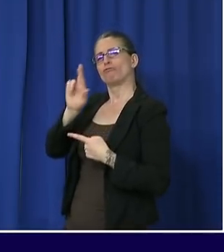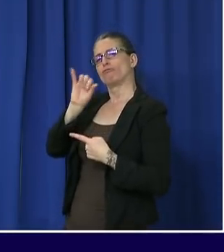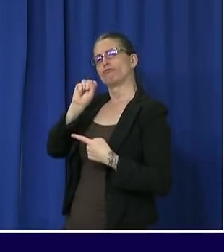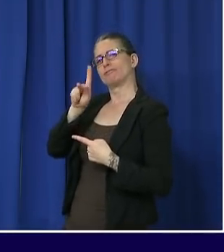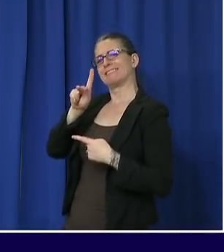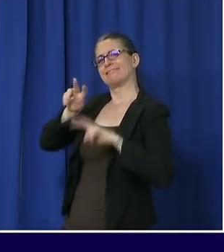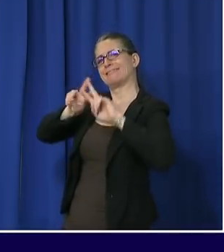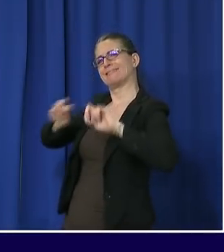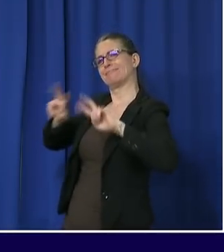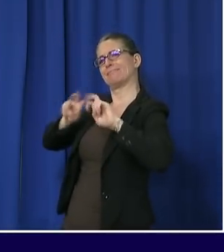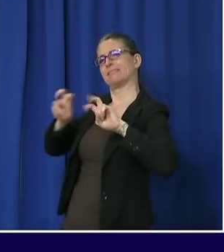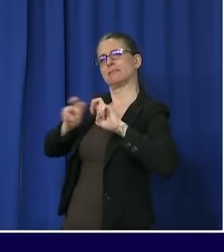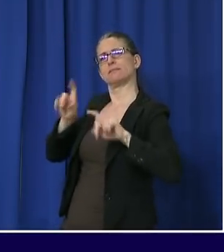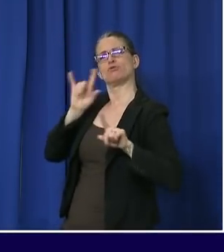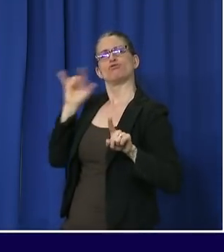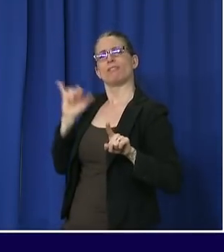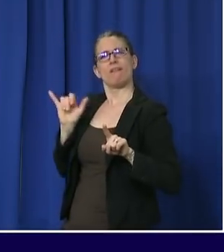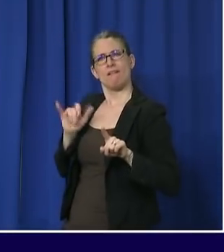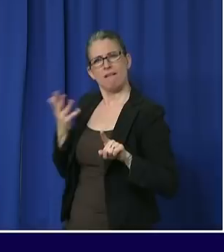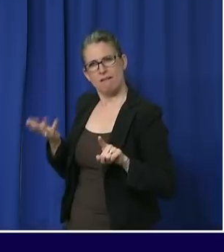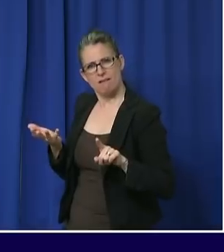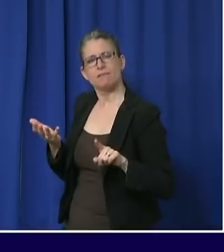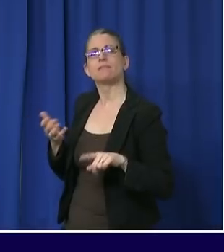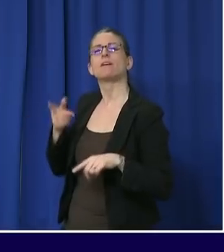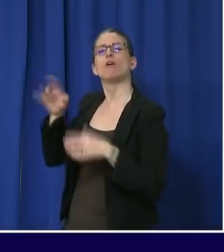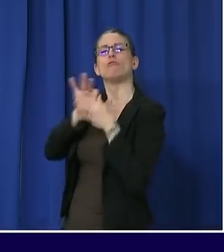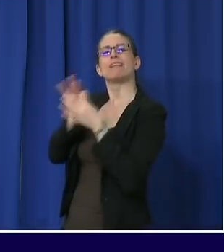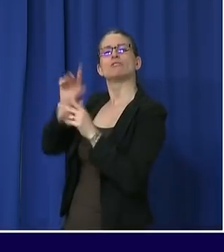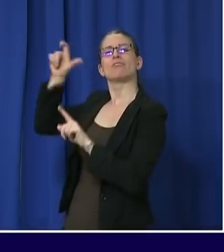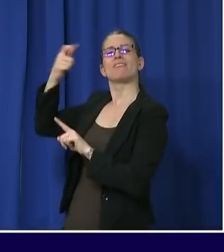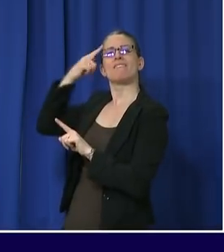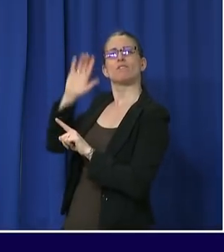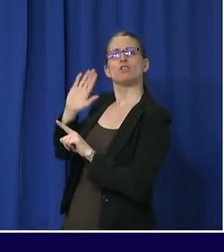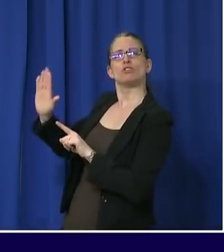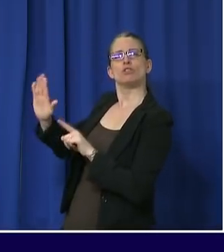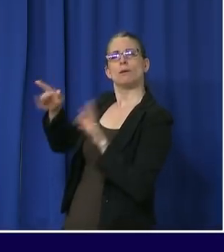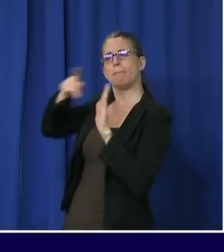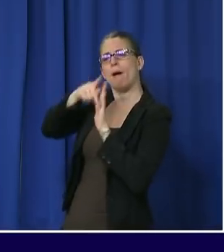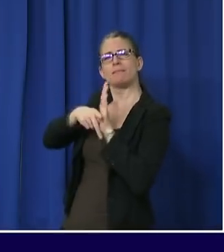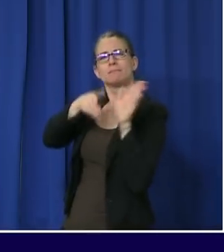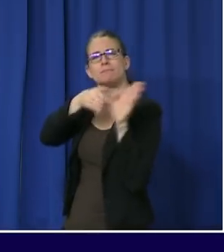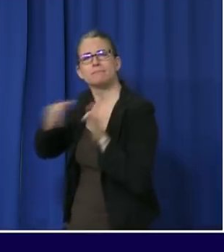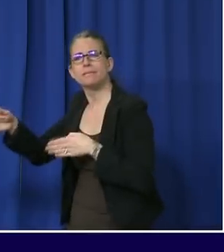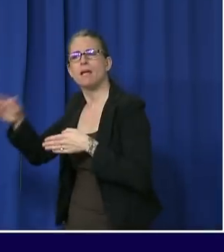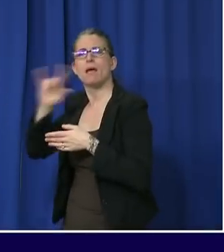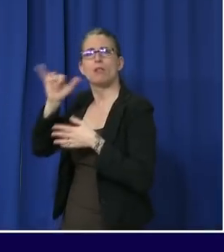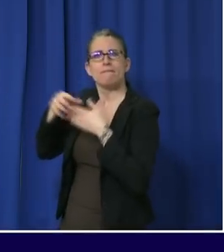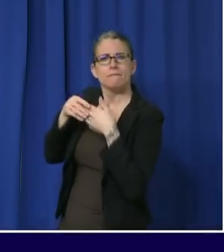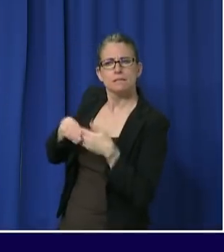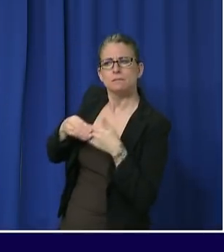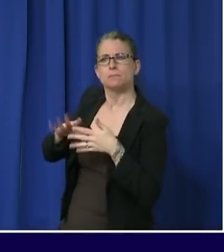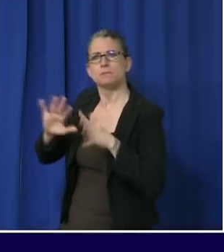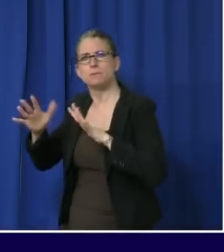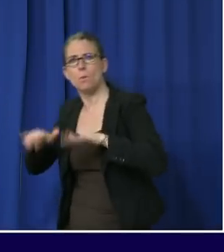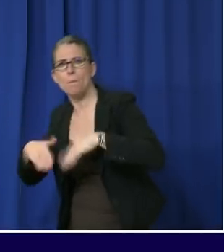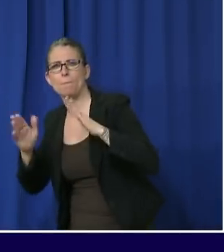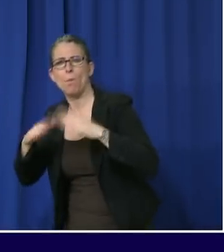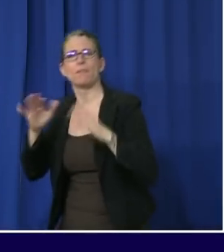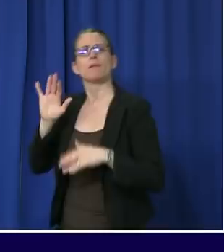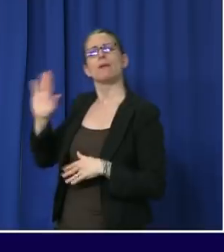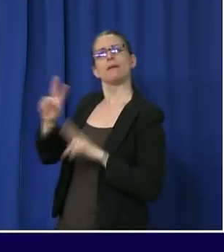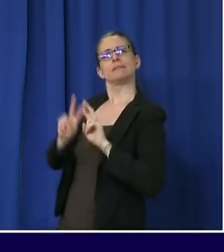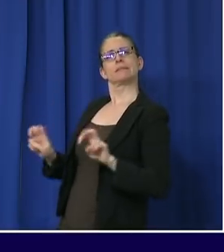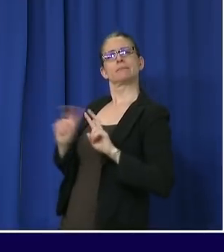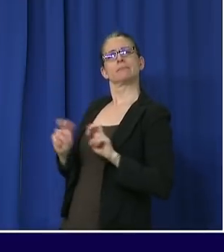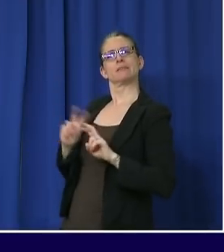restrictions. I know you've addressed this in part today with answering some questions, but it seemed as though early on that